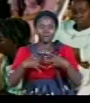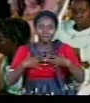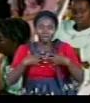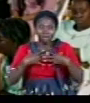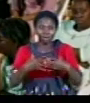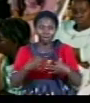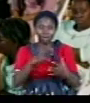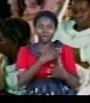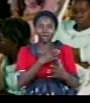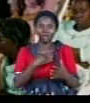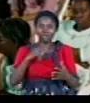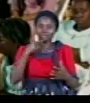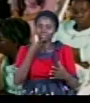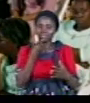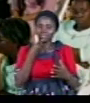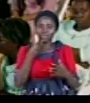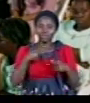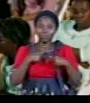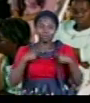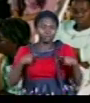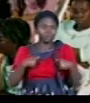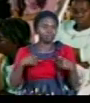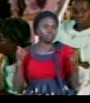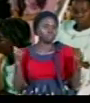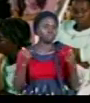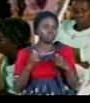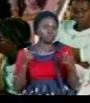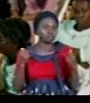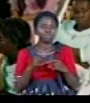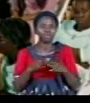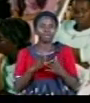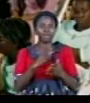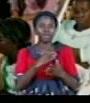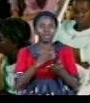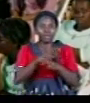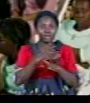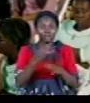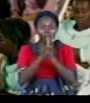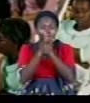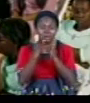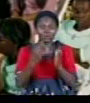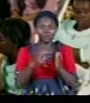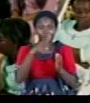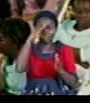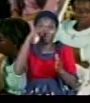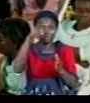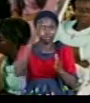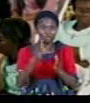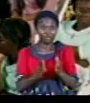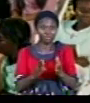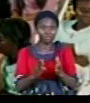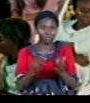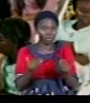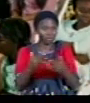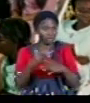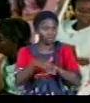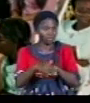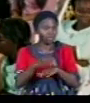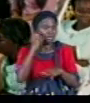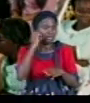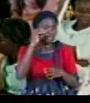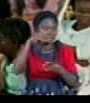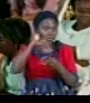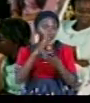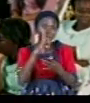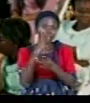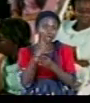well. And after the prayer of the man of God tonight, she laid hands on the chest, and right now she's feeling